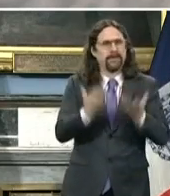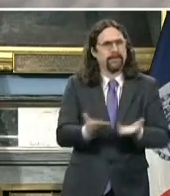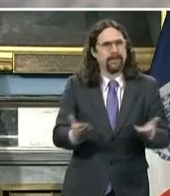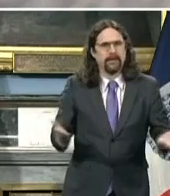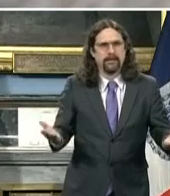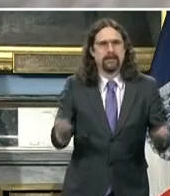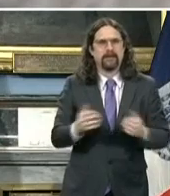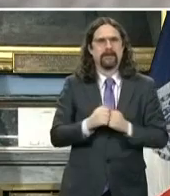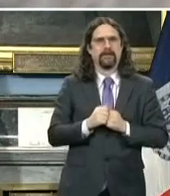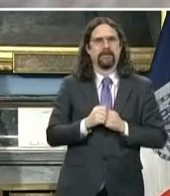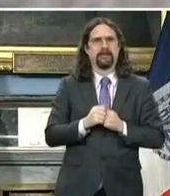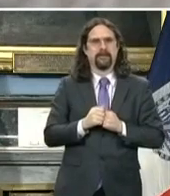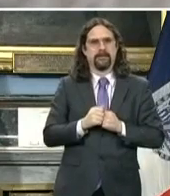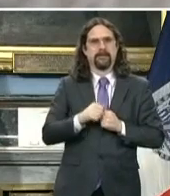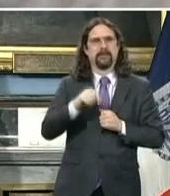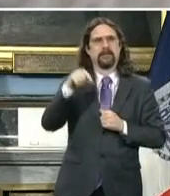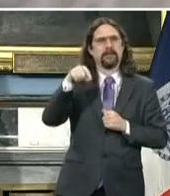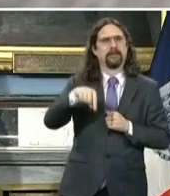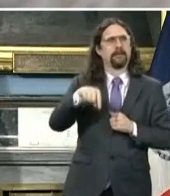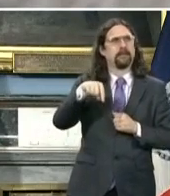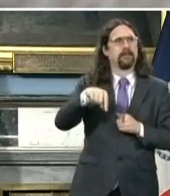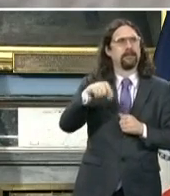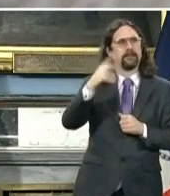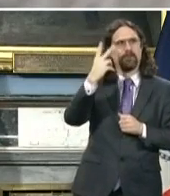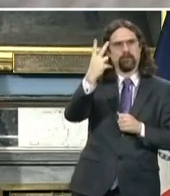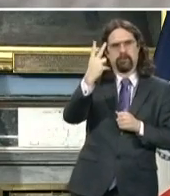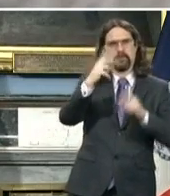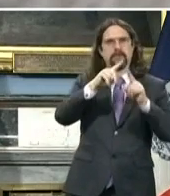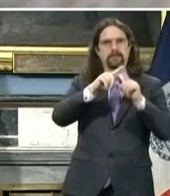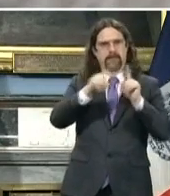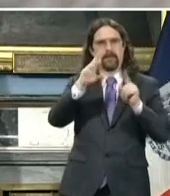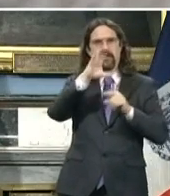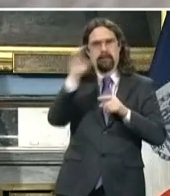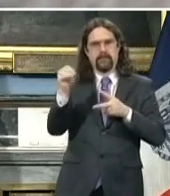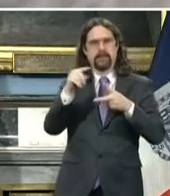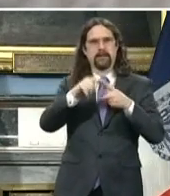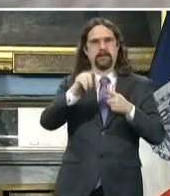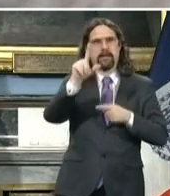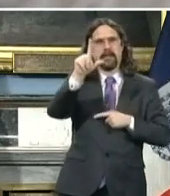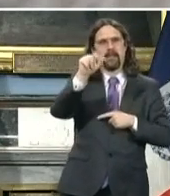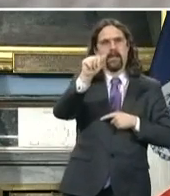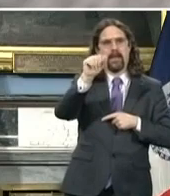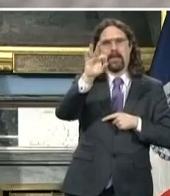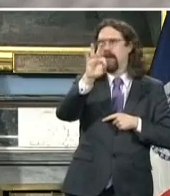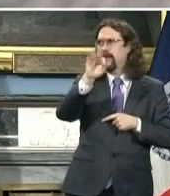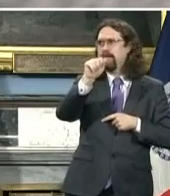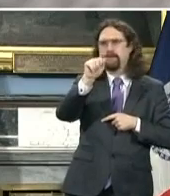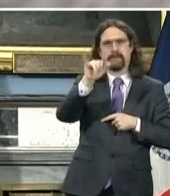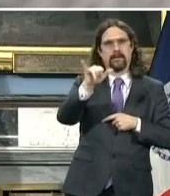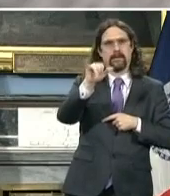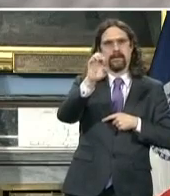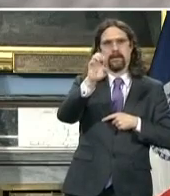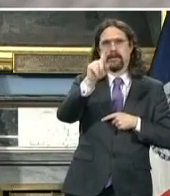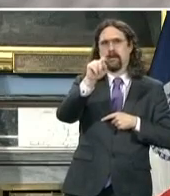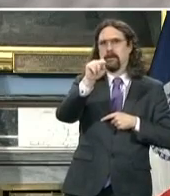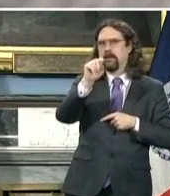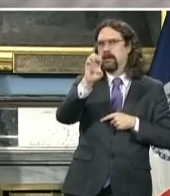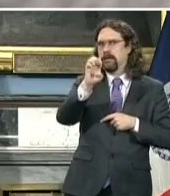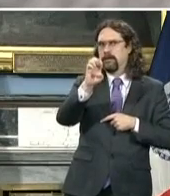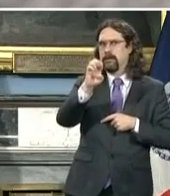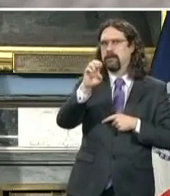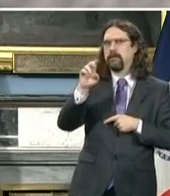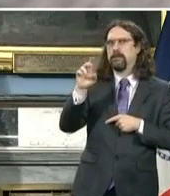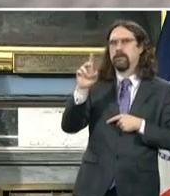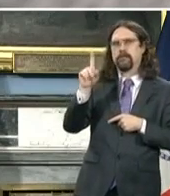brand, and Cry Precision is a company that particularly focuses on making